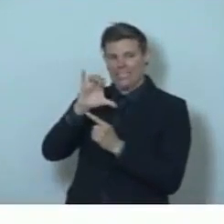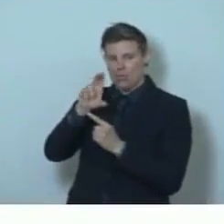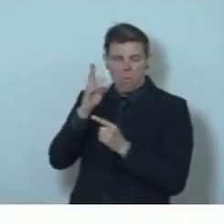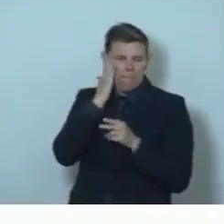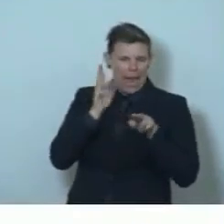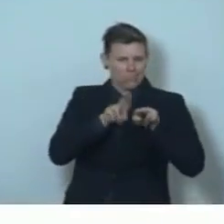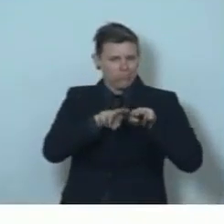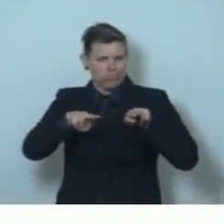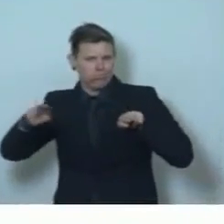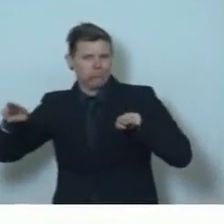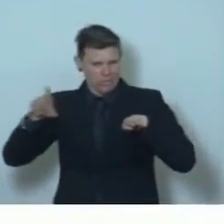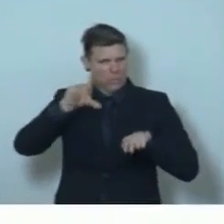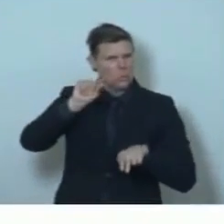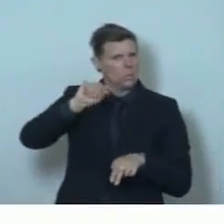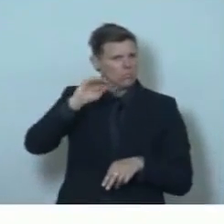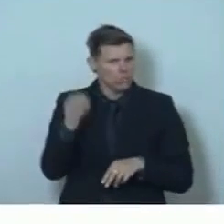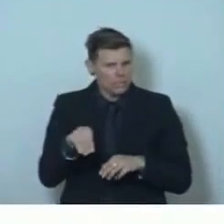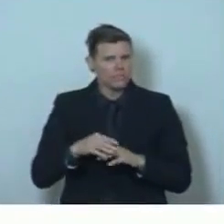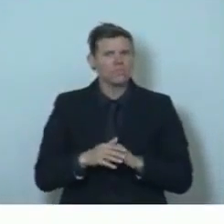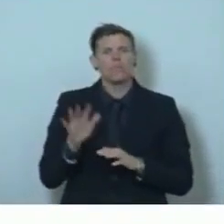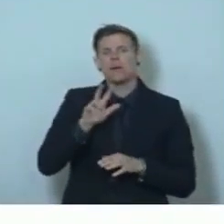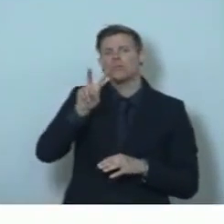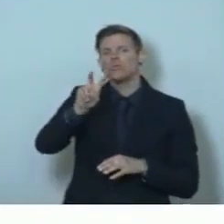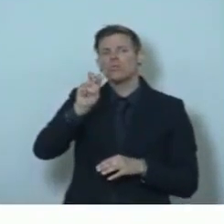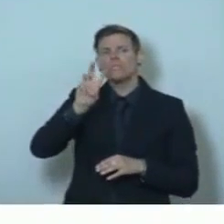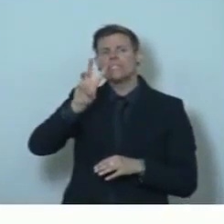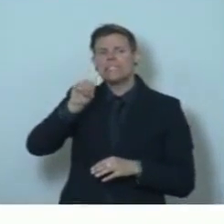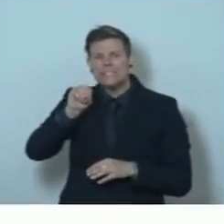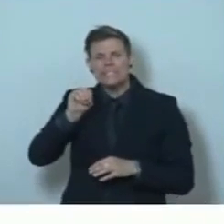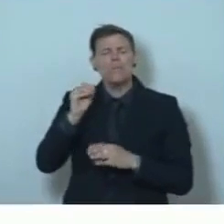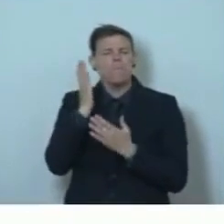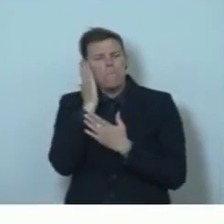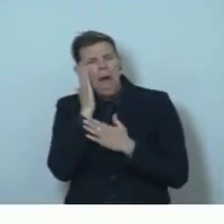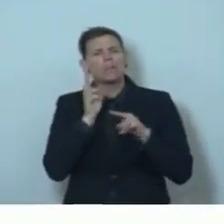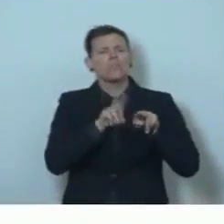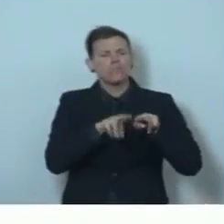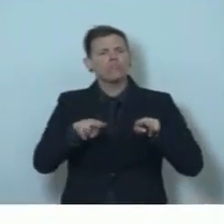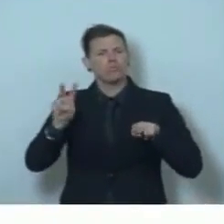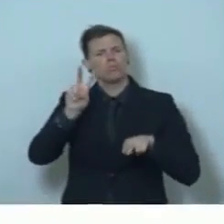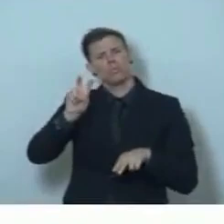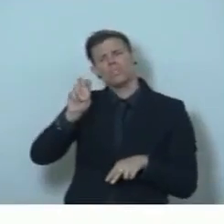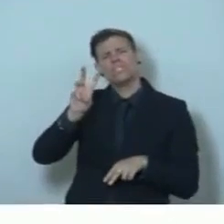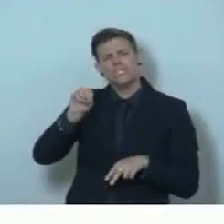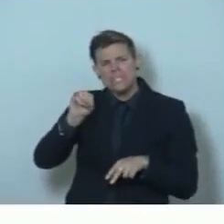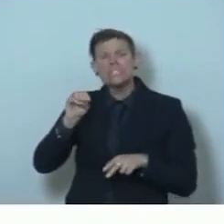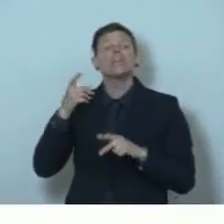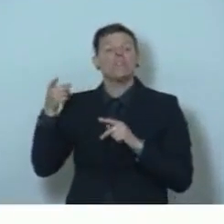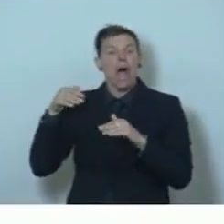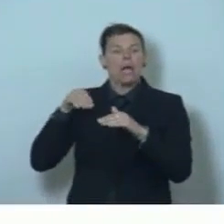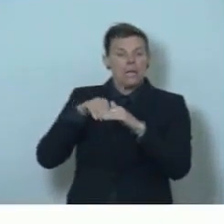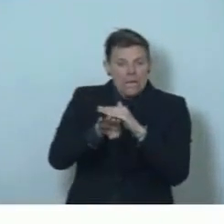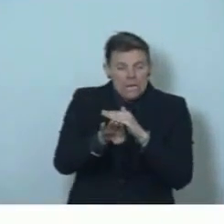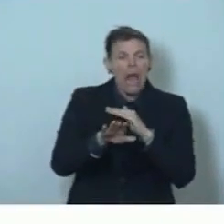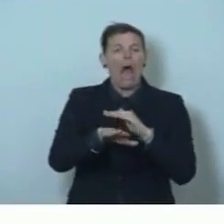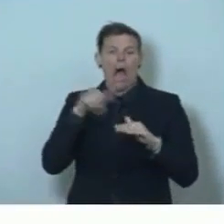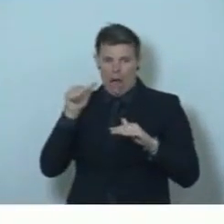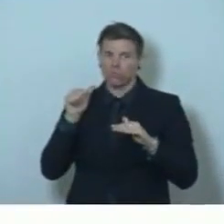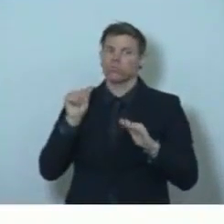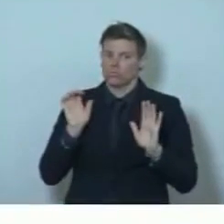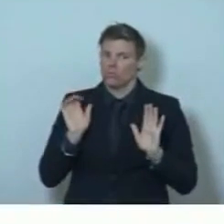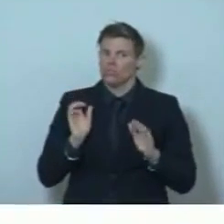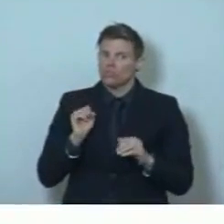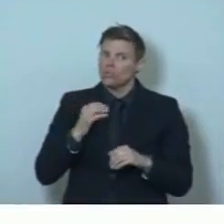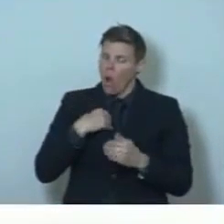of the 260 baseline beds, the brilliant people who are leading the delivery system effort on the medical advisory team have found